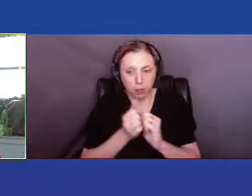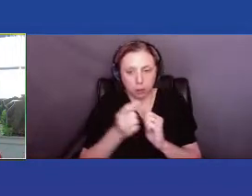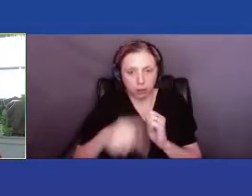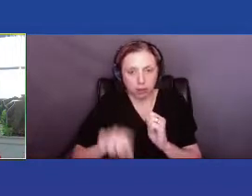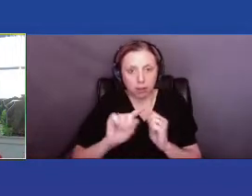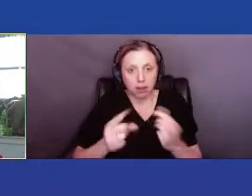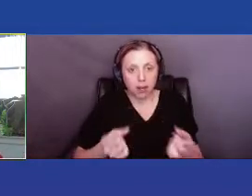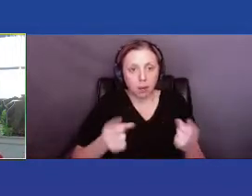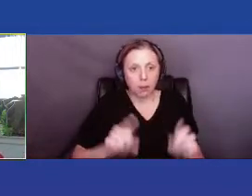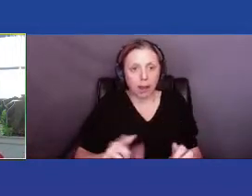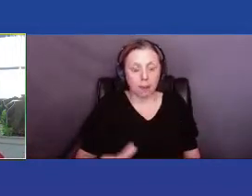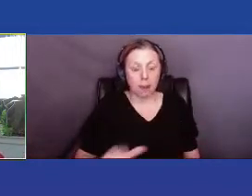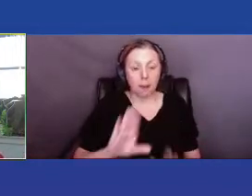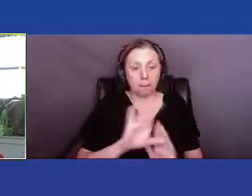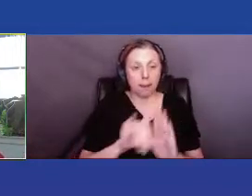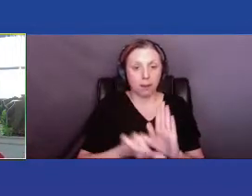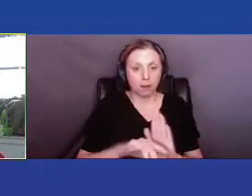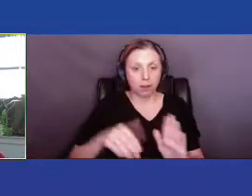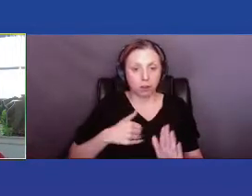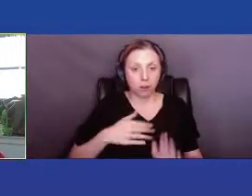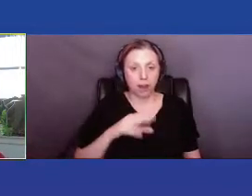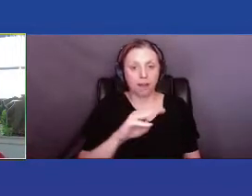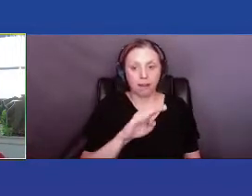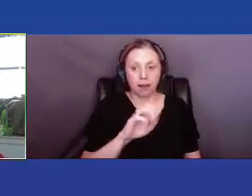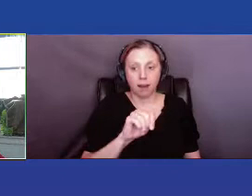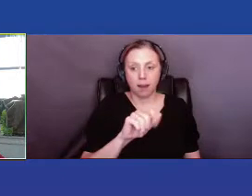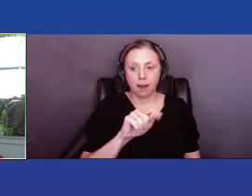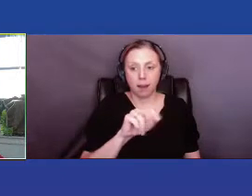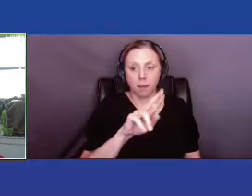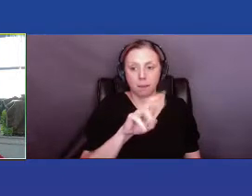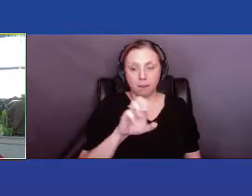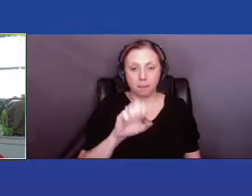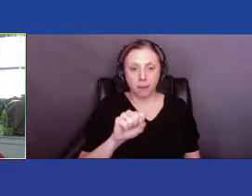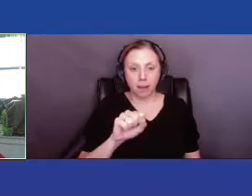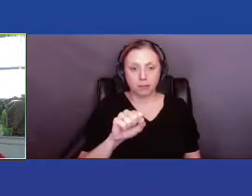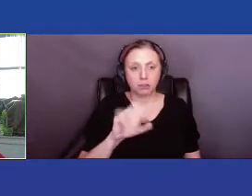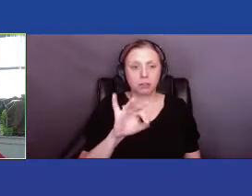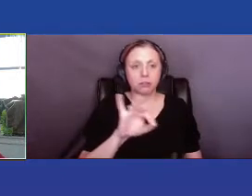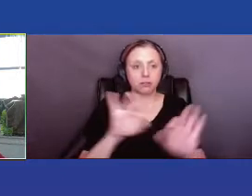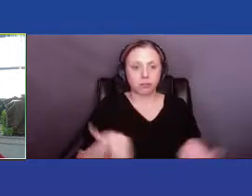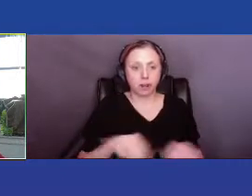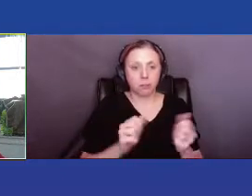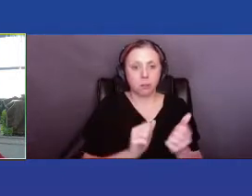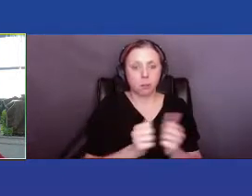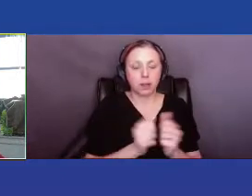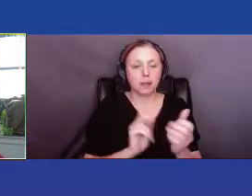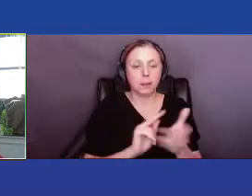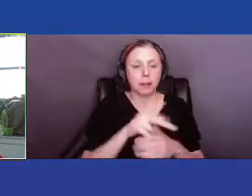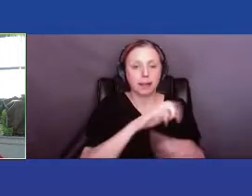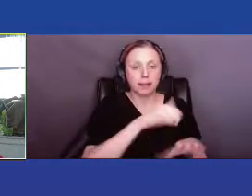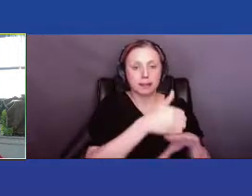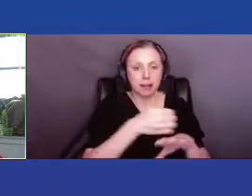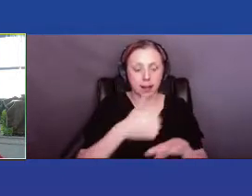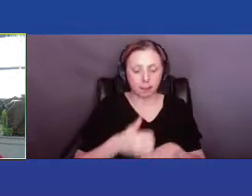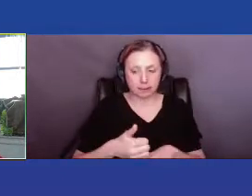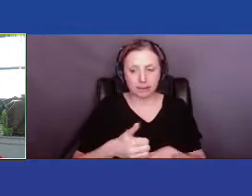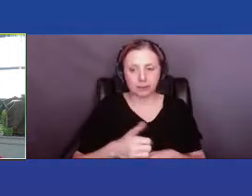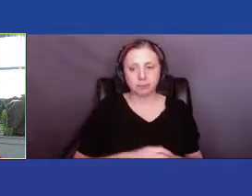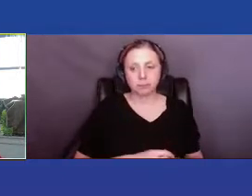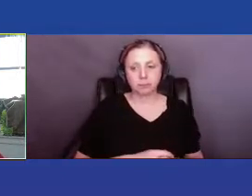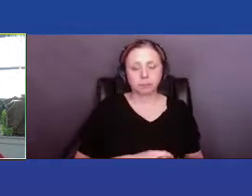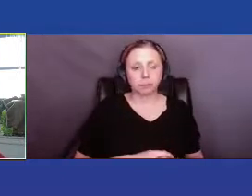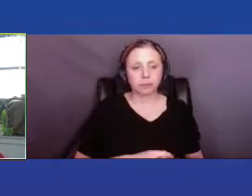in the background with some more plants on it. And we can go to the next slide. Here we have an image of